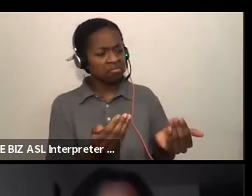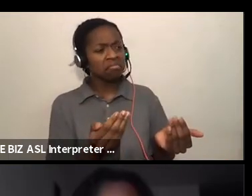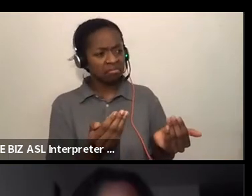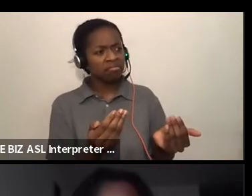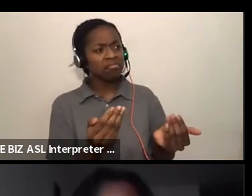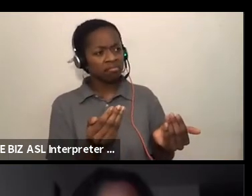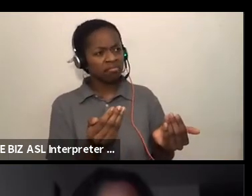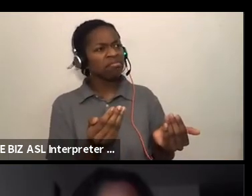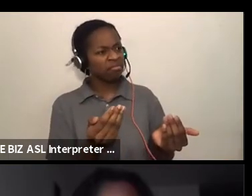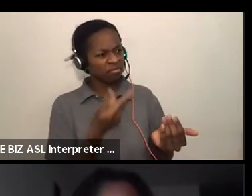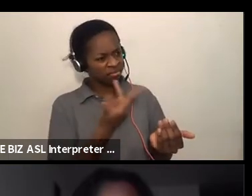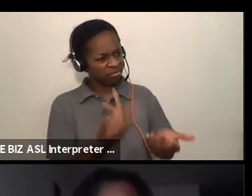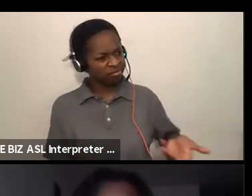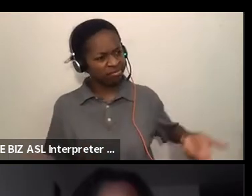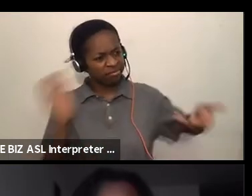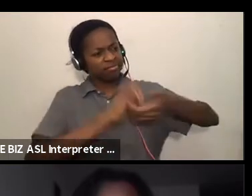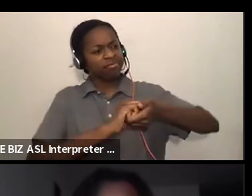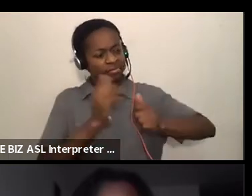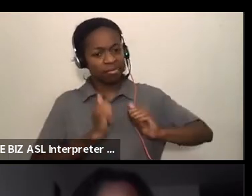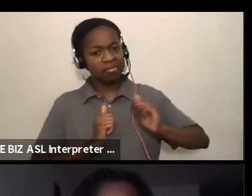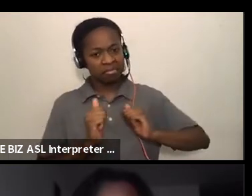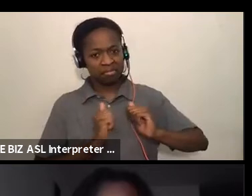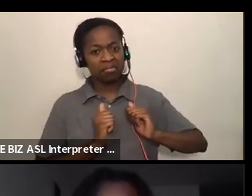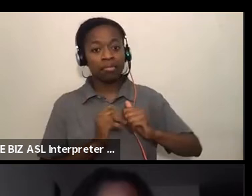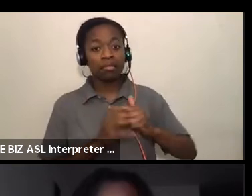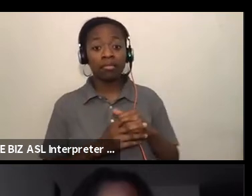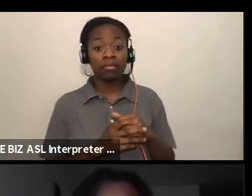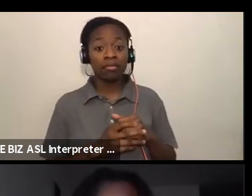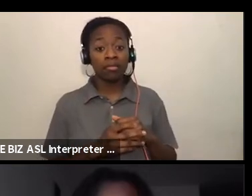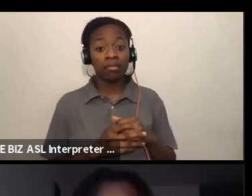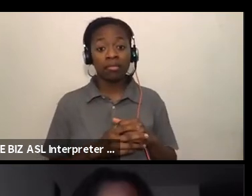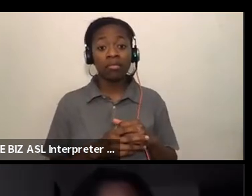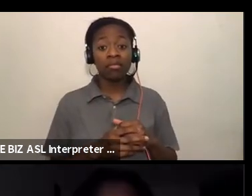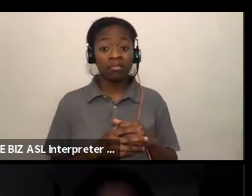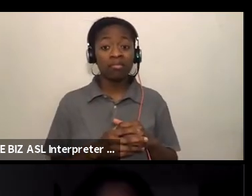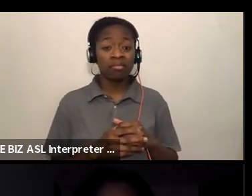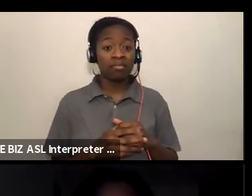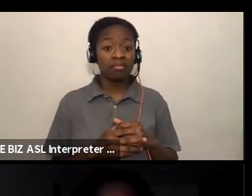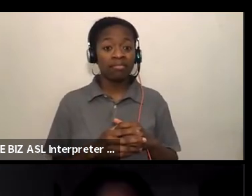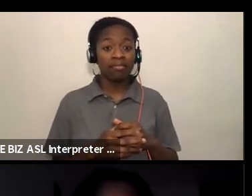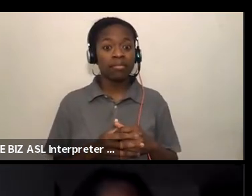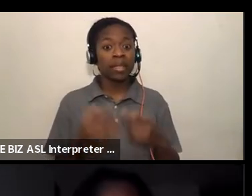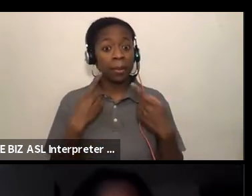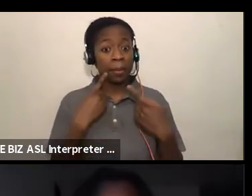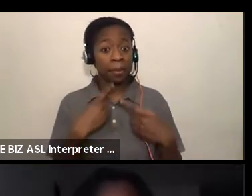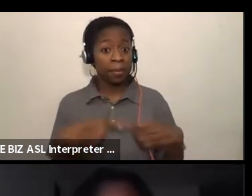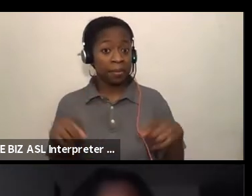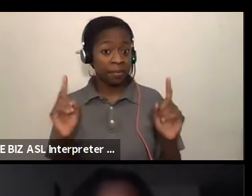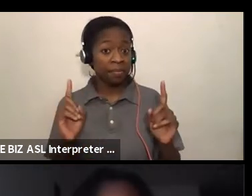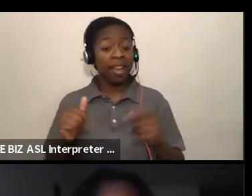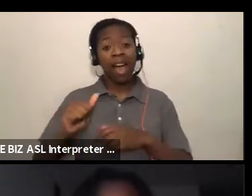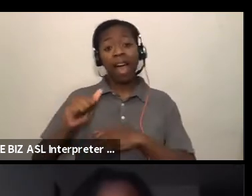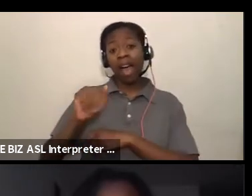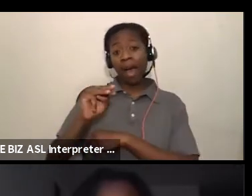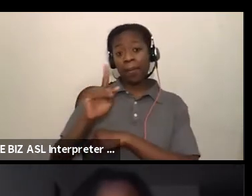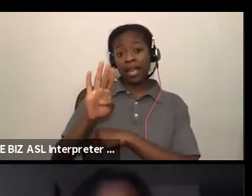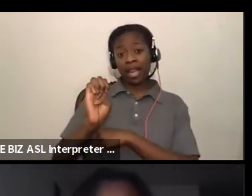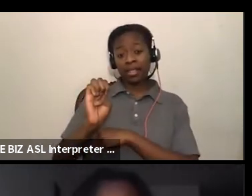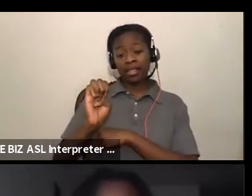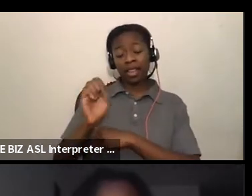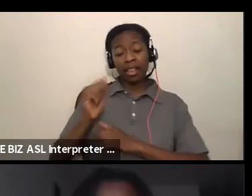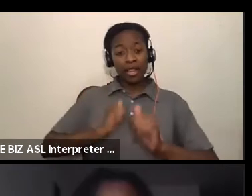Let's do theater together and let's make it feasible. It wasn't until I did The Garden with Ambiance Theater in